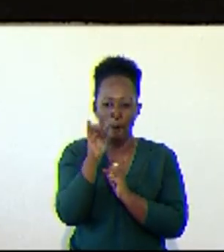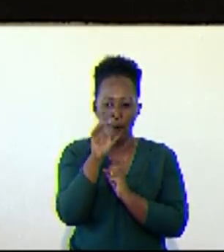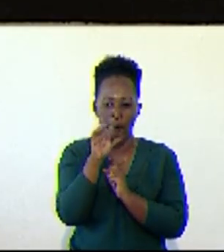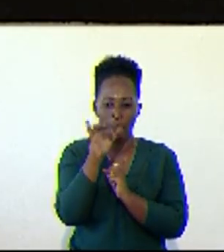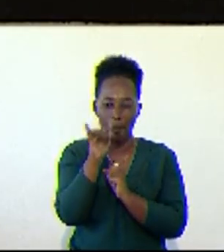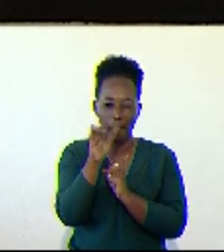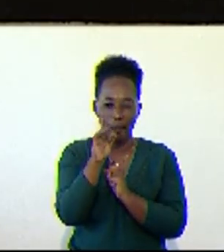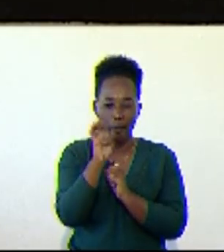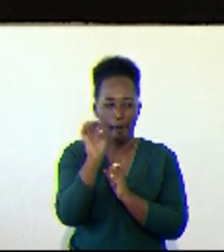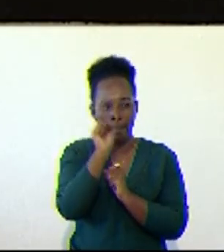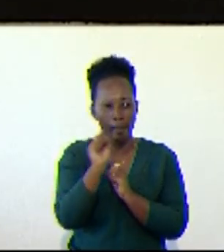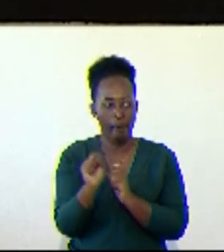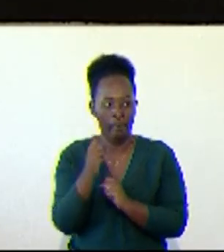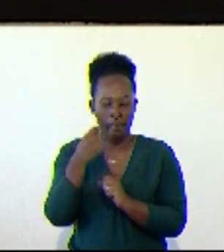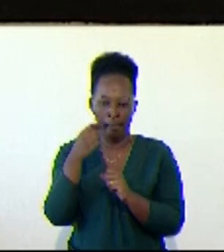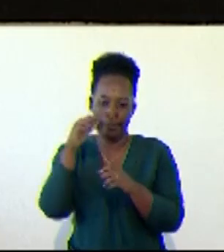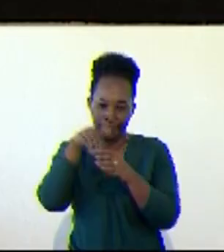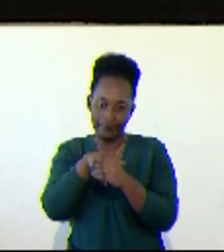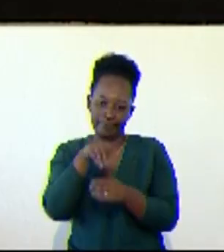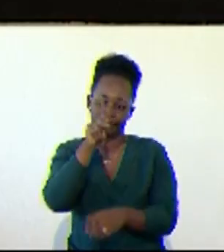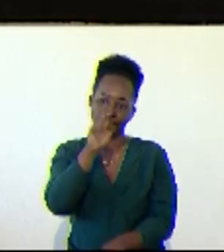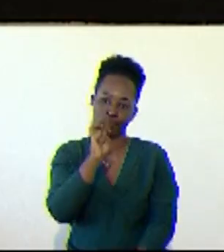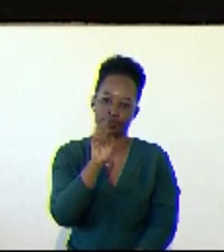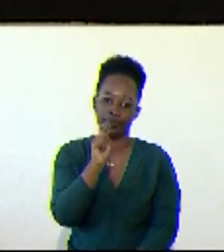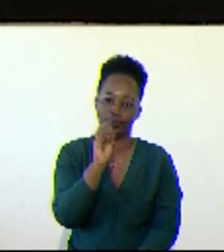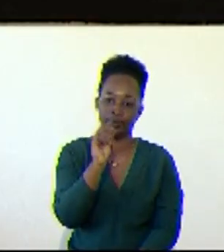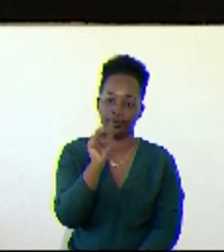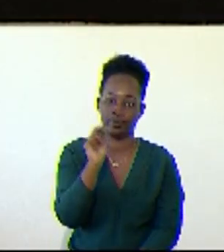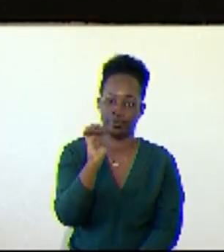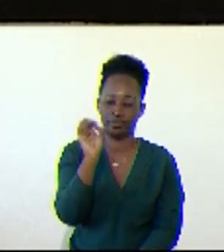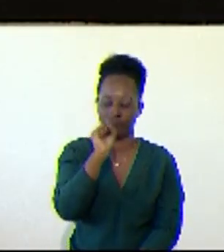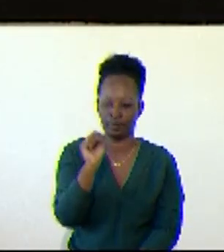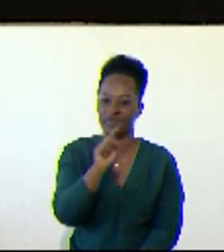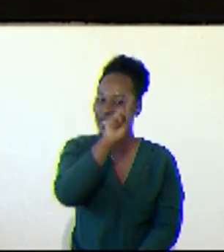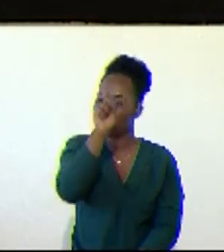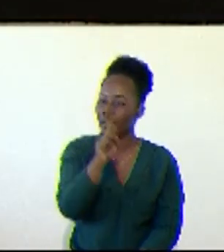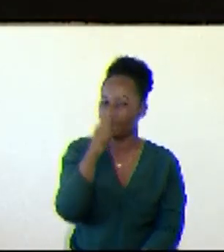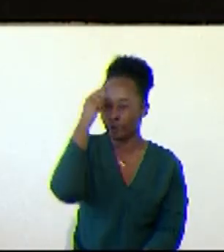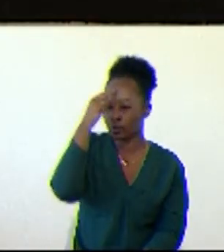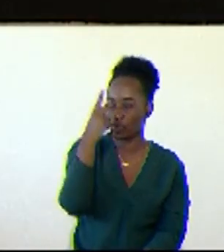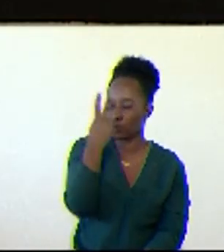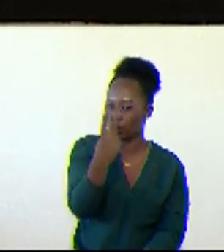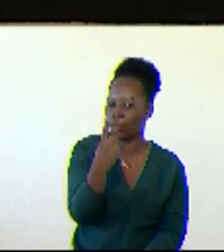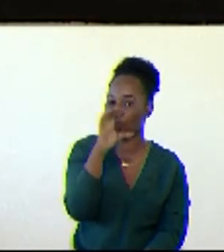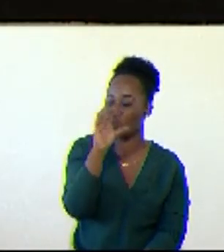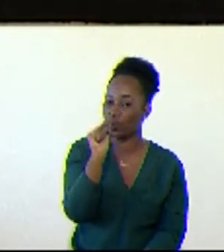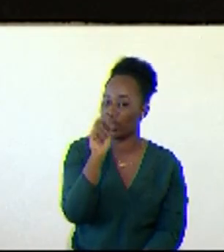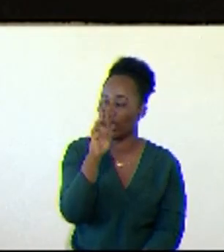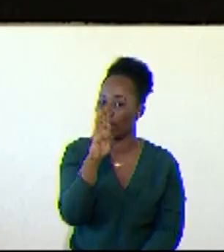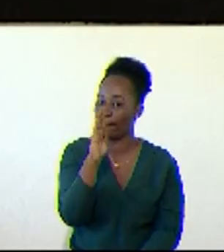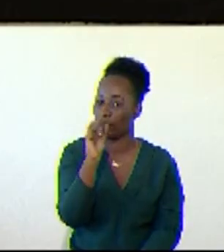group, as well as in the ketones. But do you think the two carbonyl groups will react